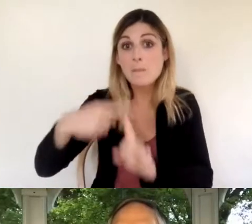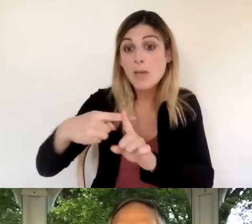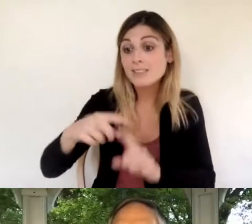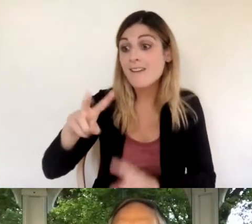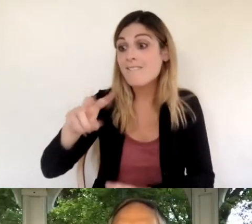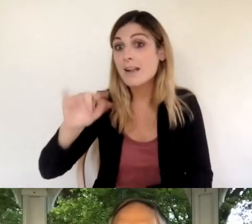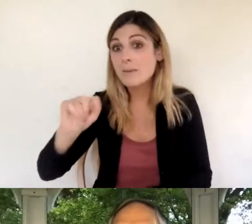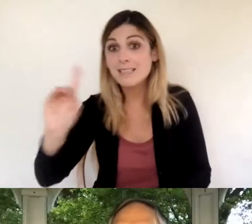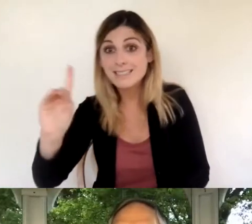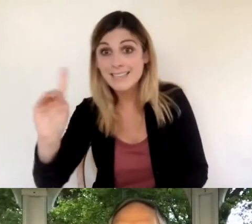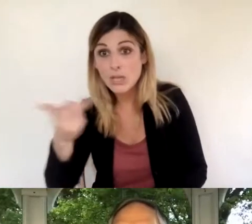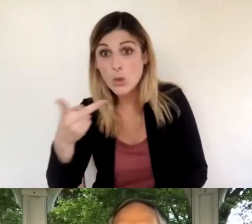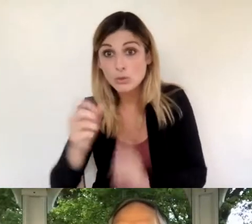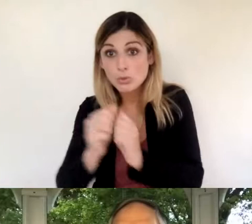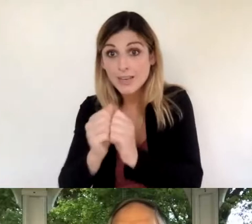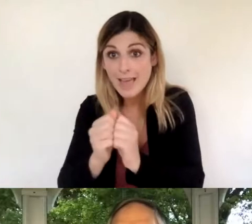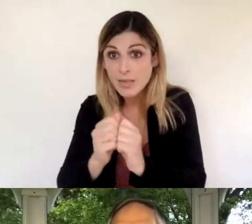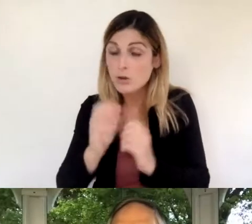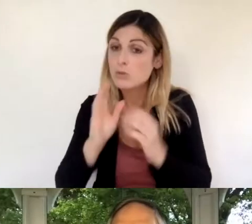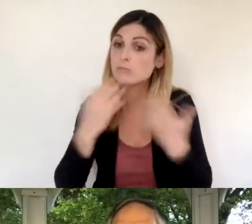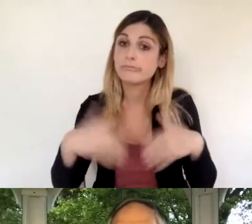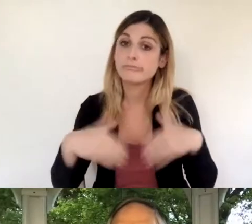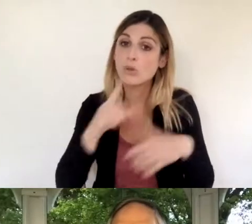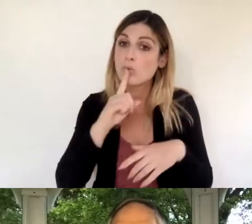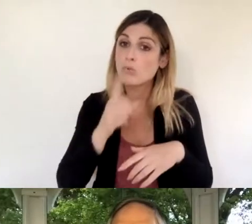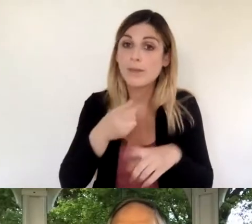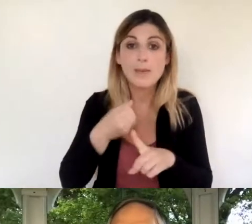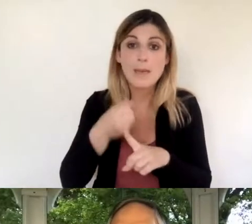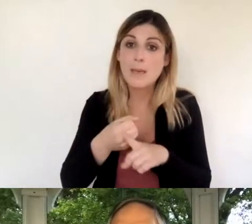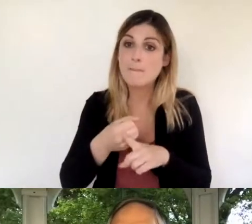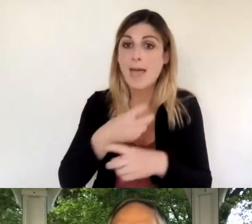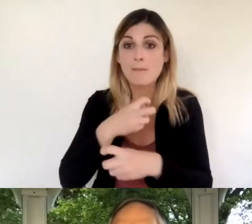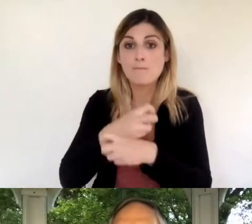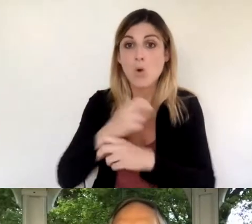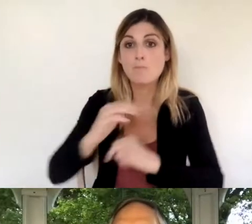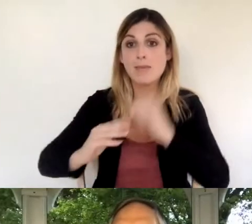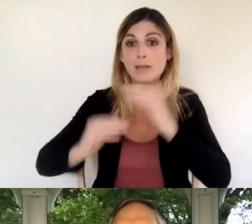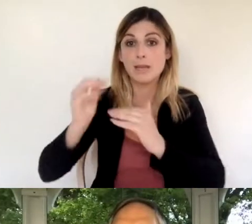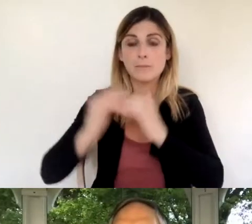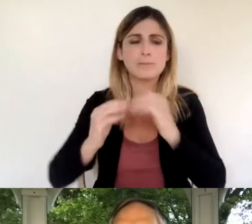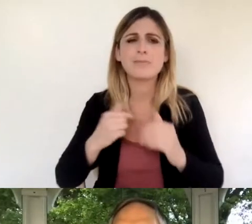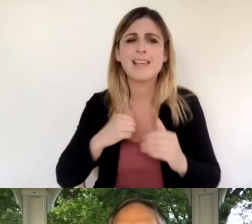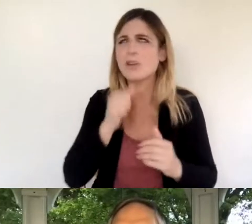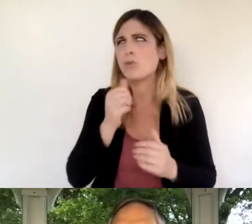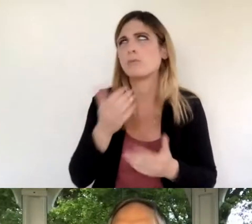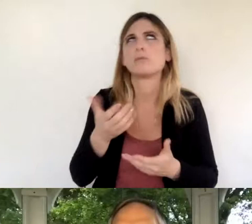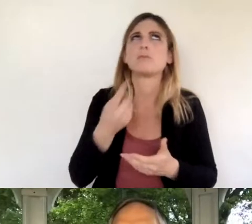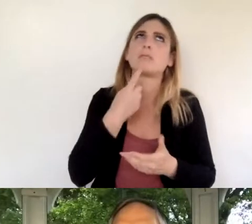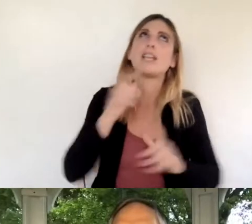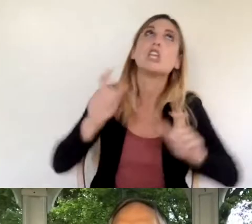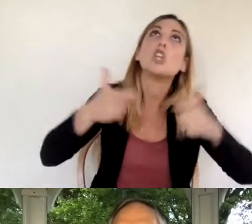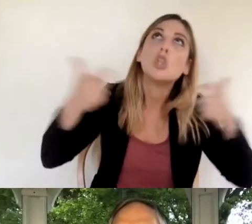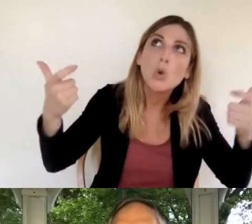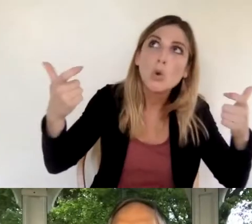does. So I would take not huge amounts, you know, I'm not talking, not like 1500 or 2000